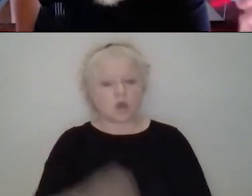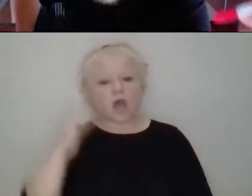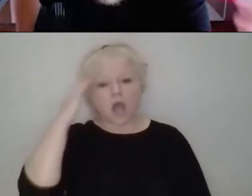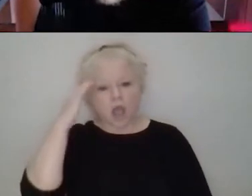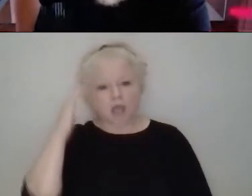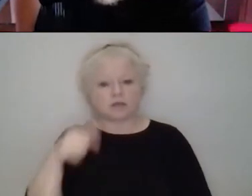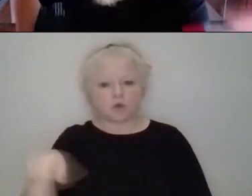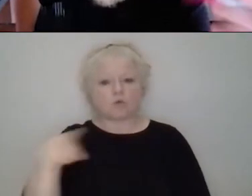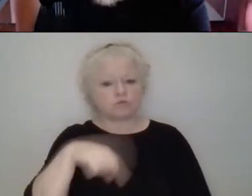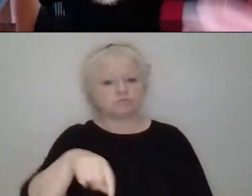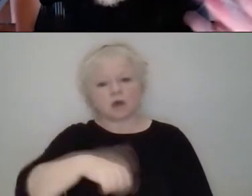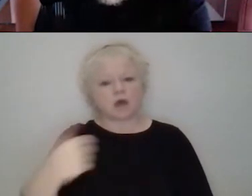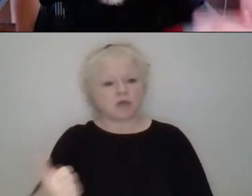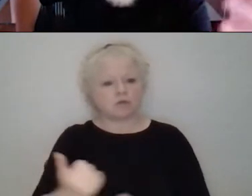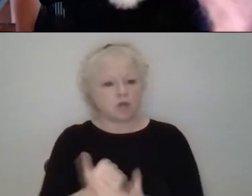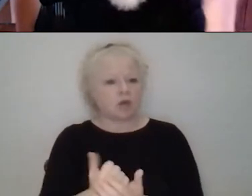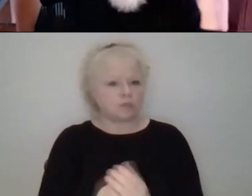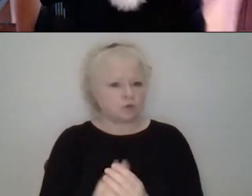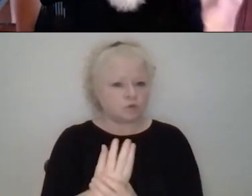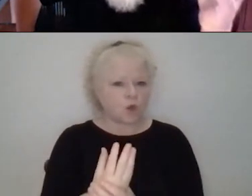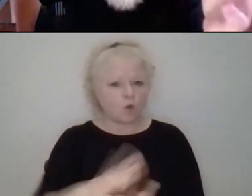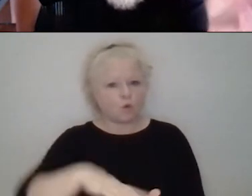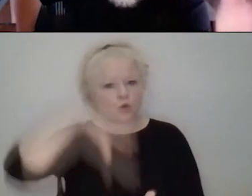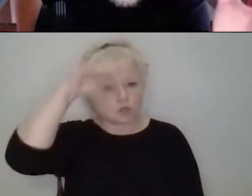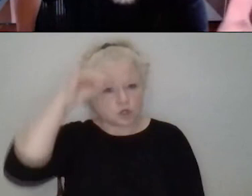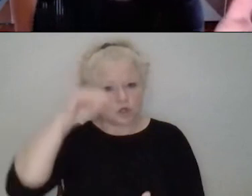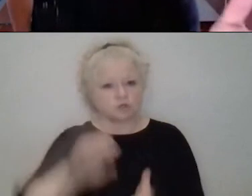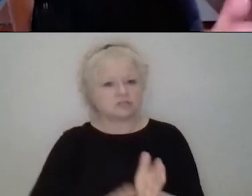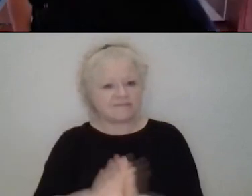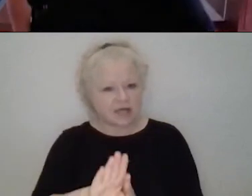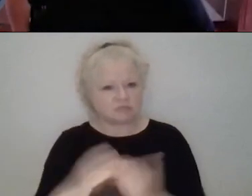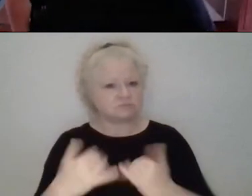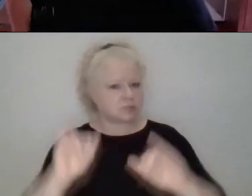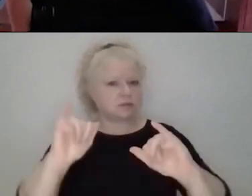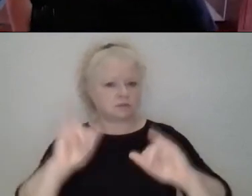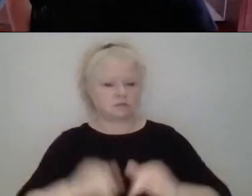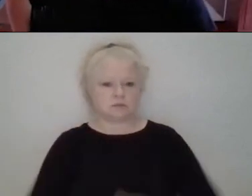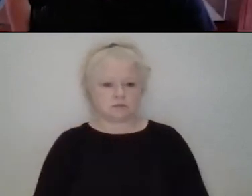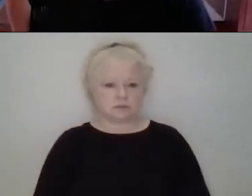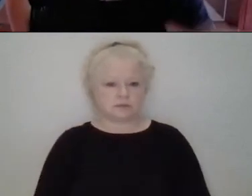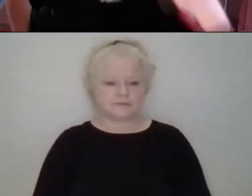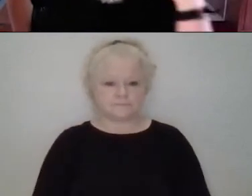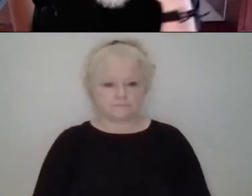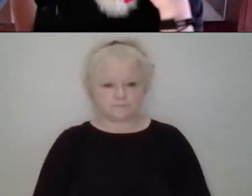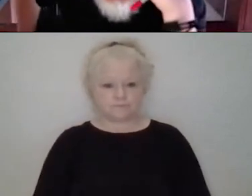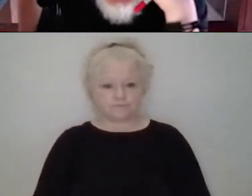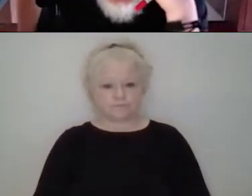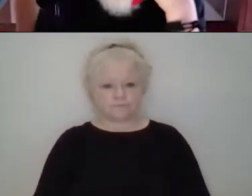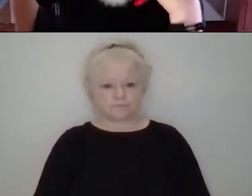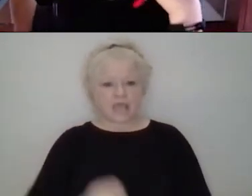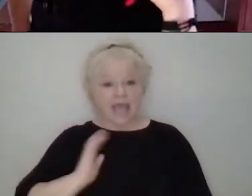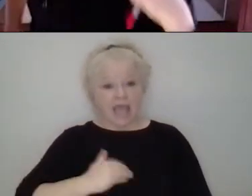what allows me to grow and to evolve and to learn. I understand, and it's part, I think it's the essence of our philosophy. We're based on